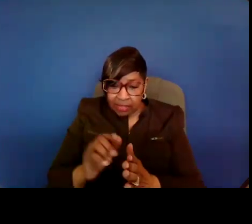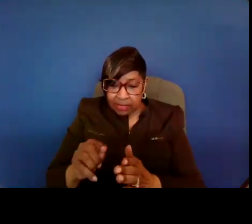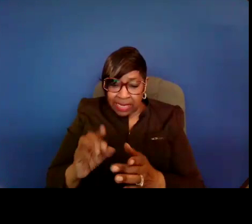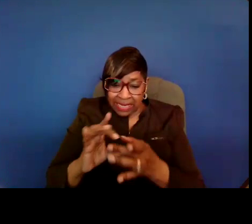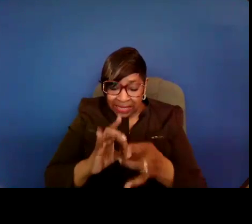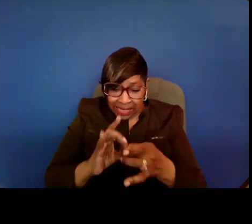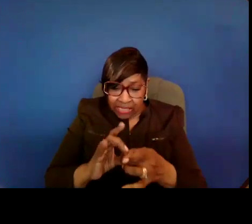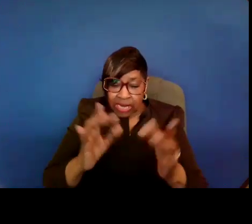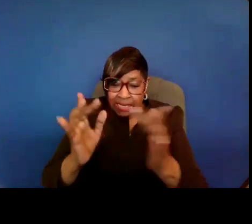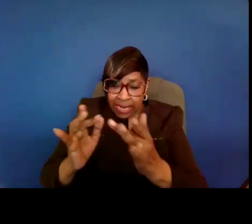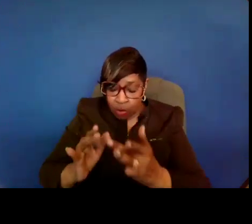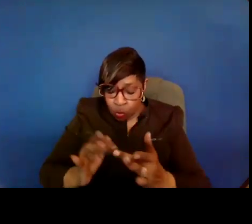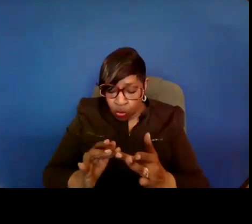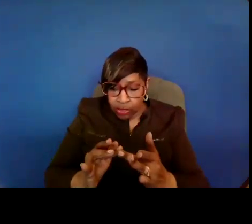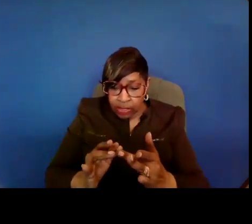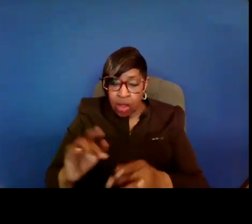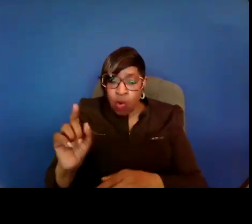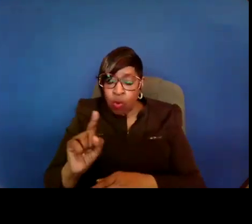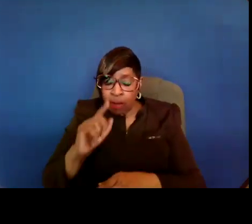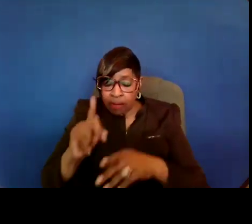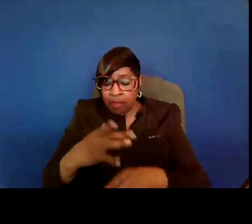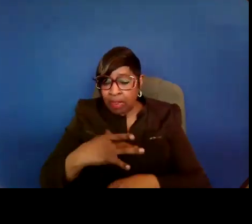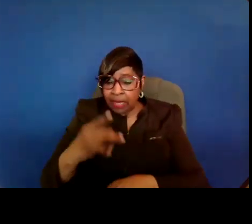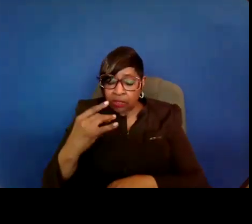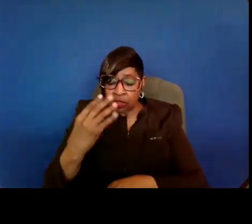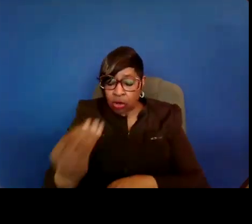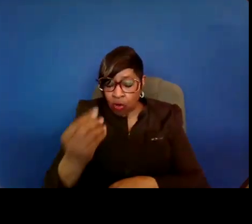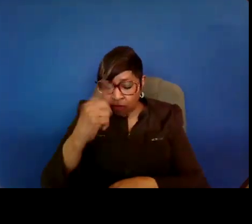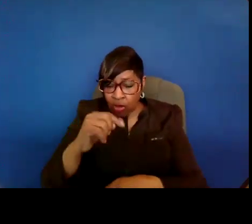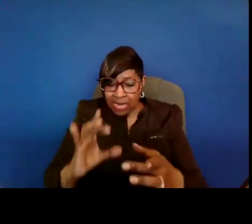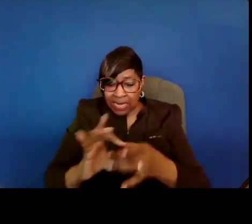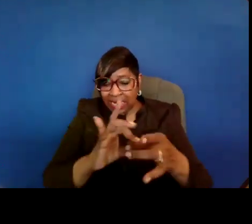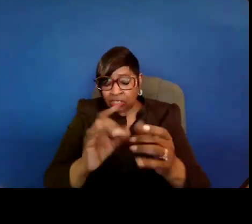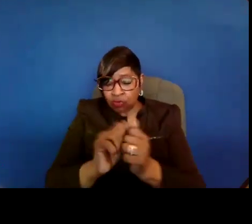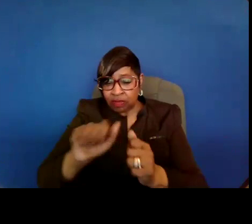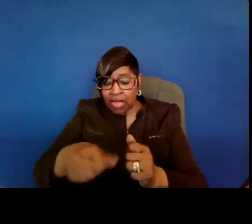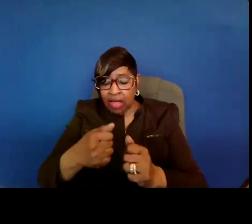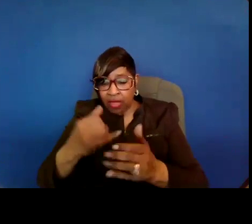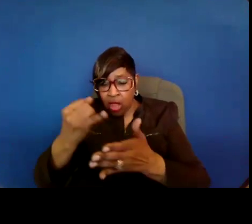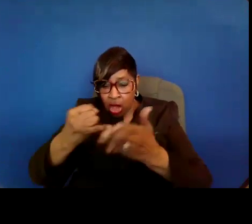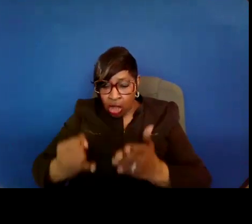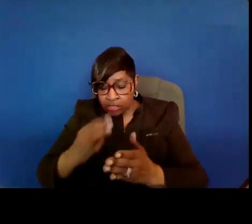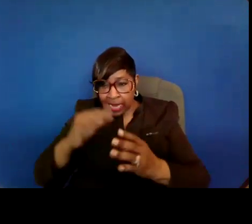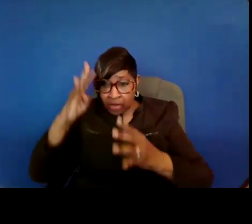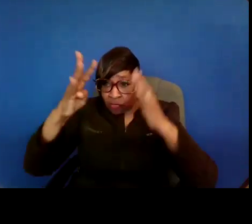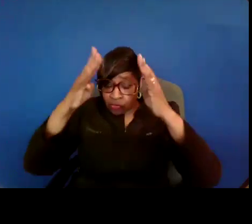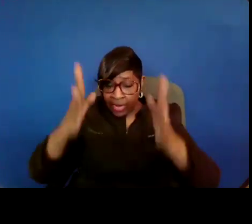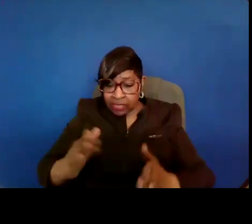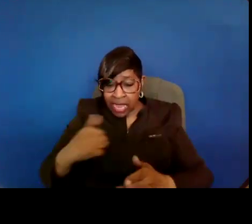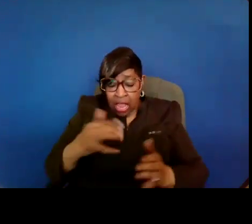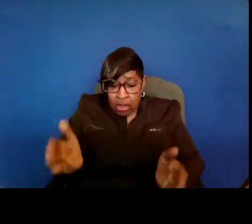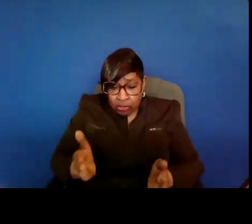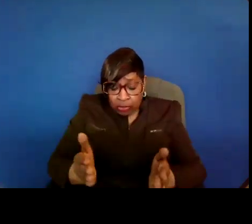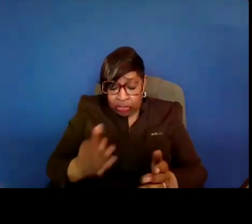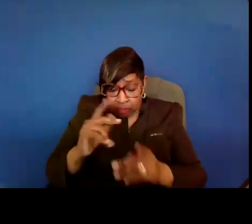networking, where people like to go for connecting with other artists and creatives. And I would also encourage folks, in addition to our